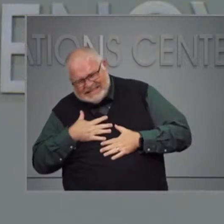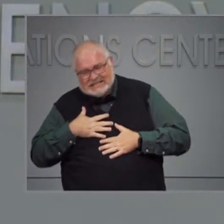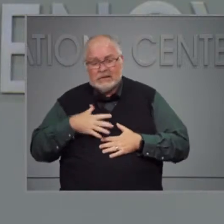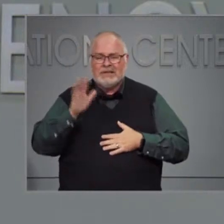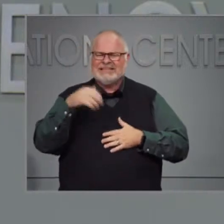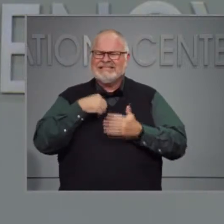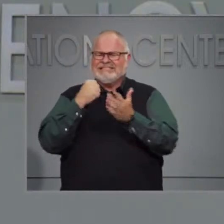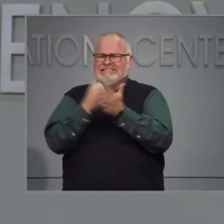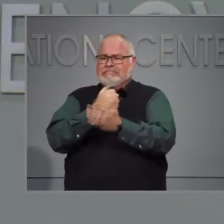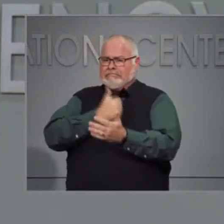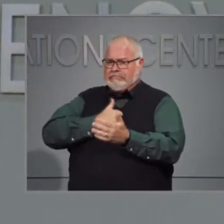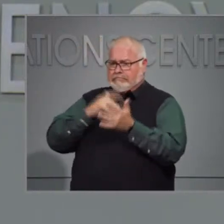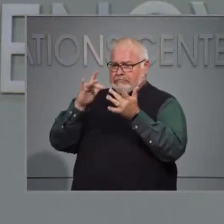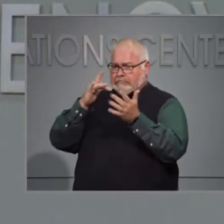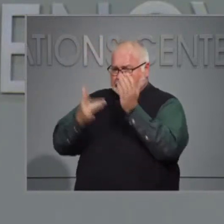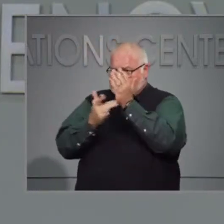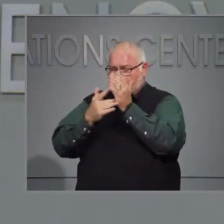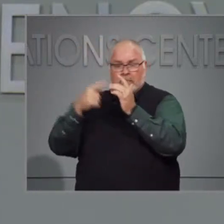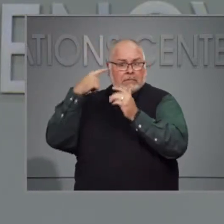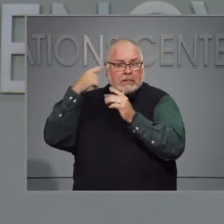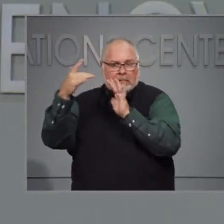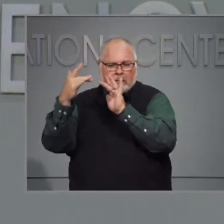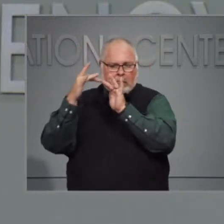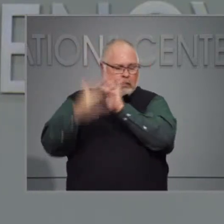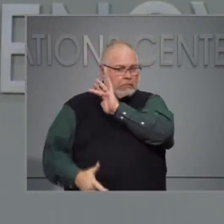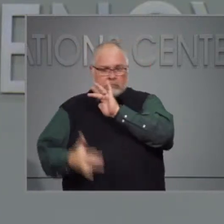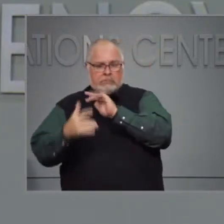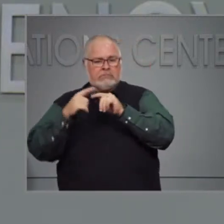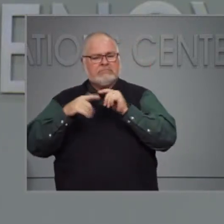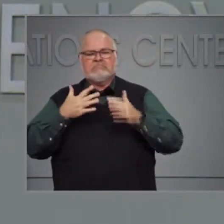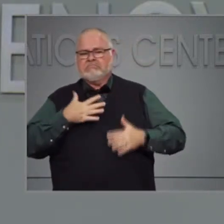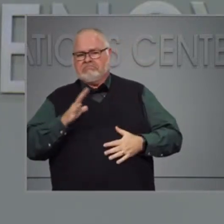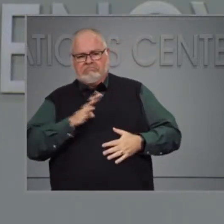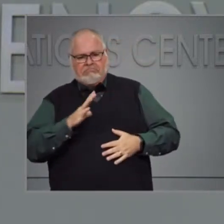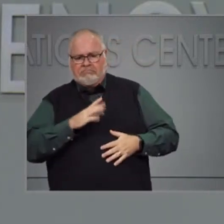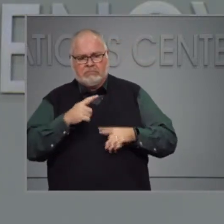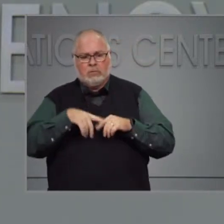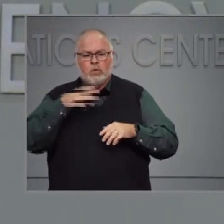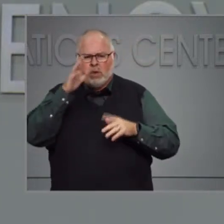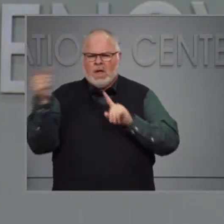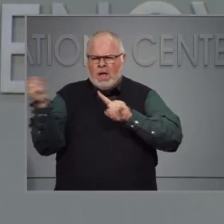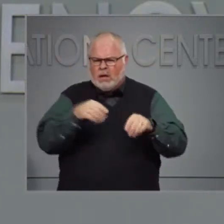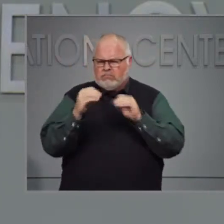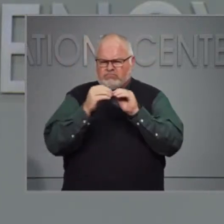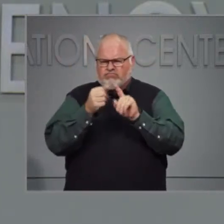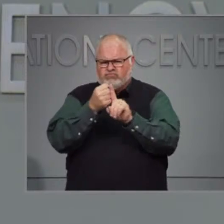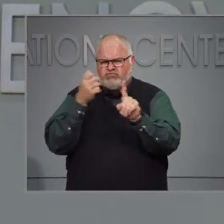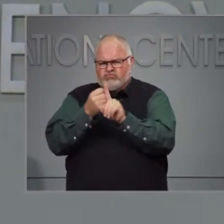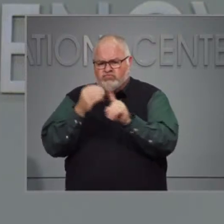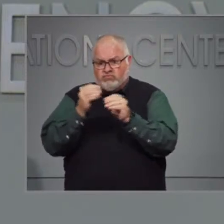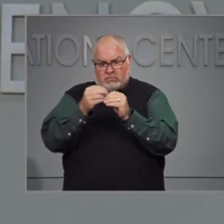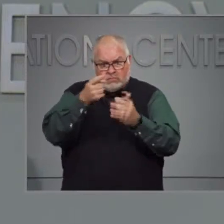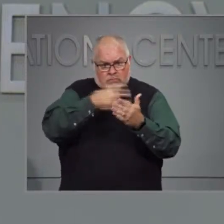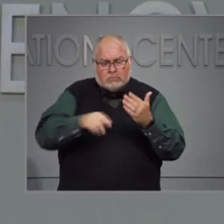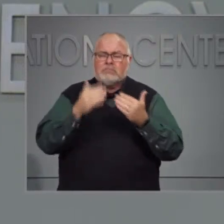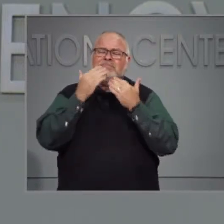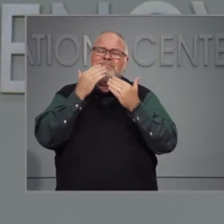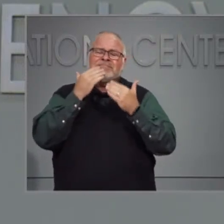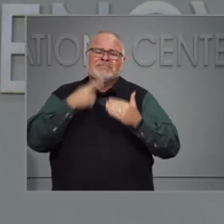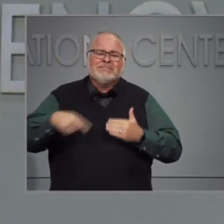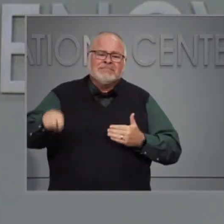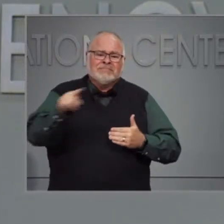and inability to take some questions today, but don't worry, we will be back next week and I'd be happy to answer your questions then. Thank you.